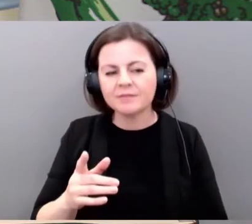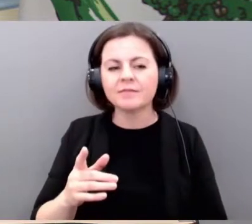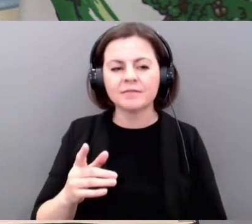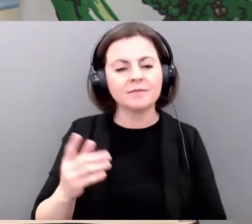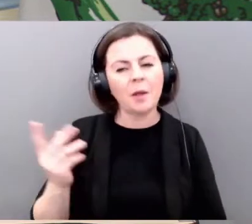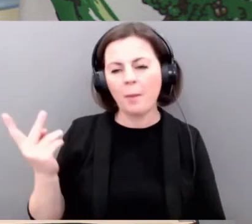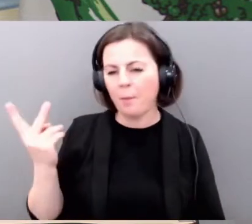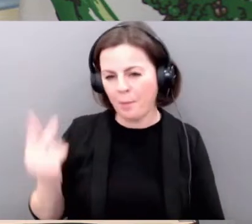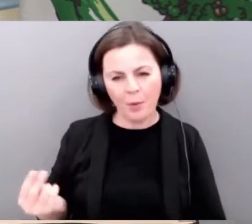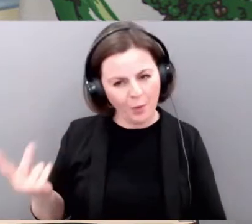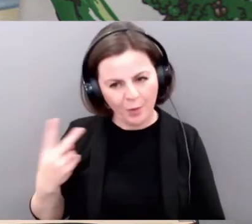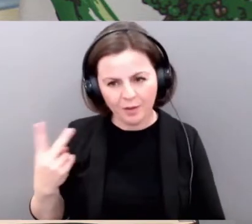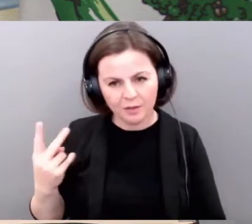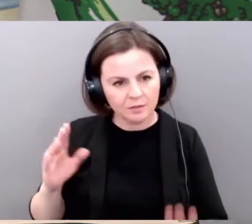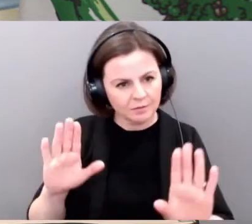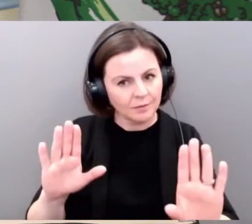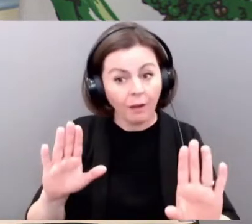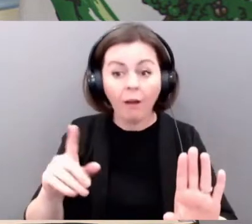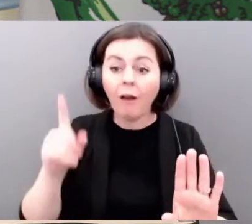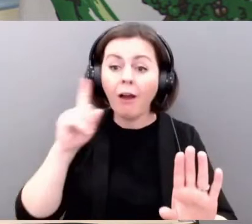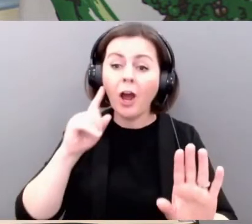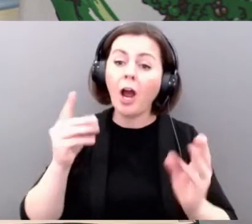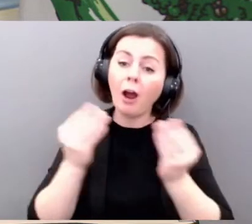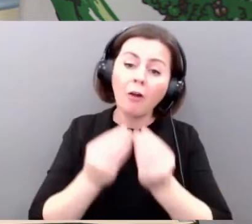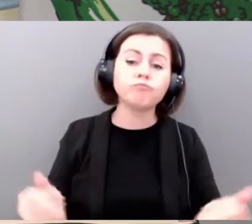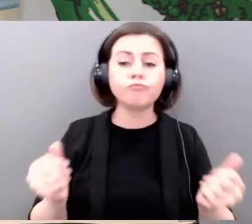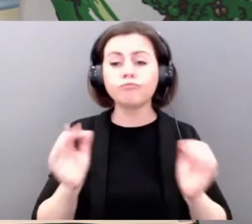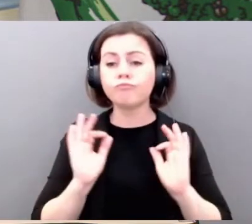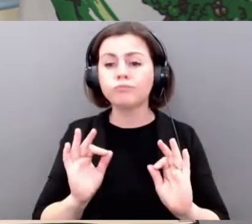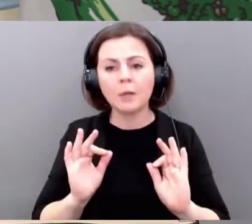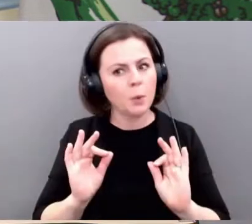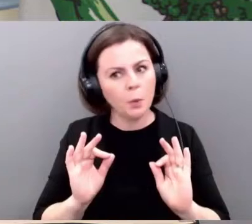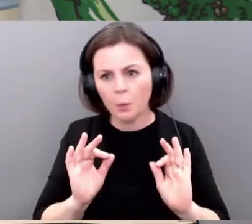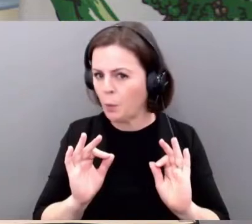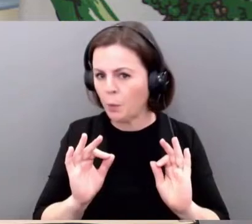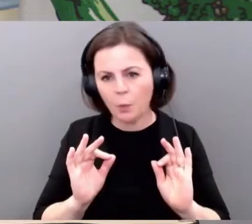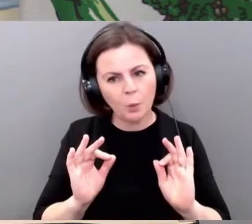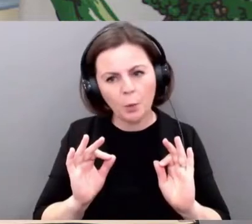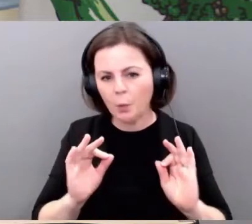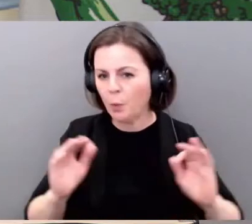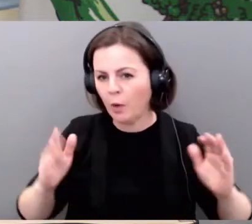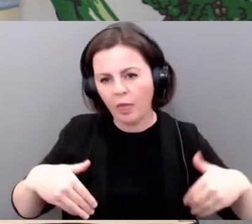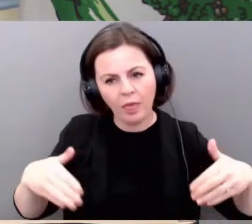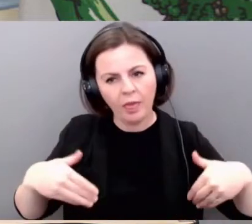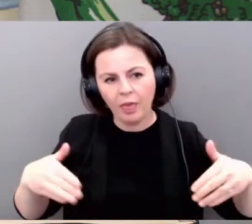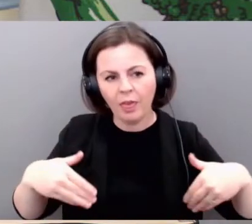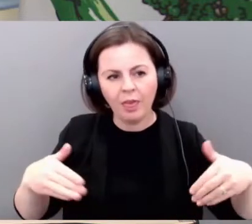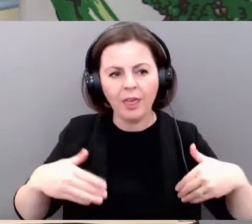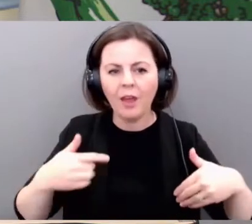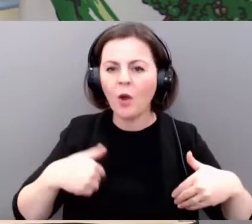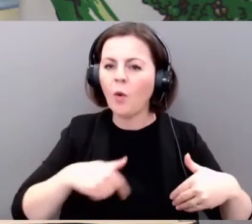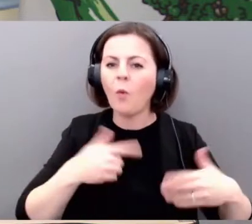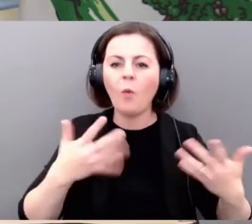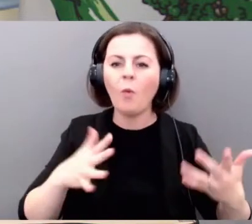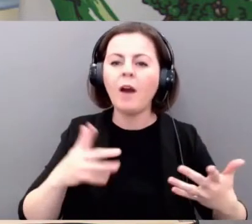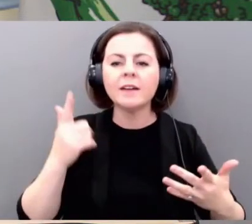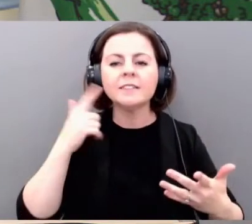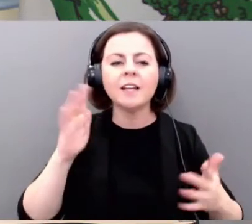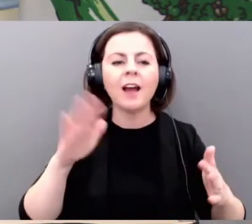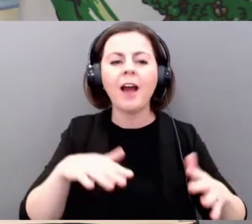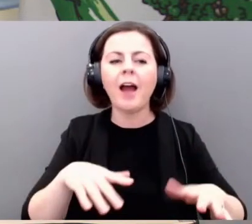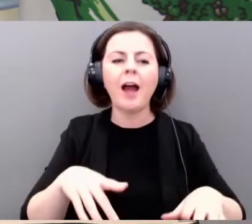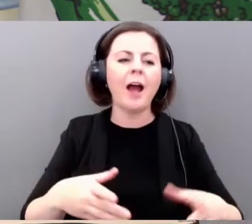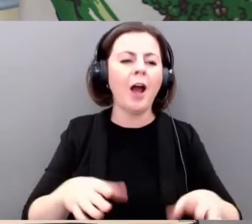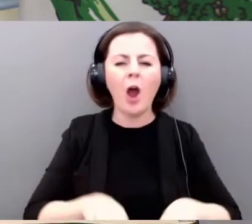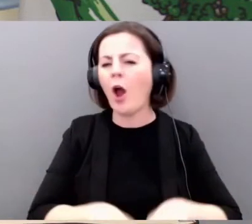said we're not out of the woods here yet, and we wouldn't want anyone to start to move too quickly here. We